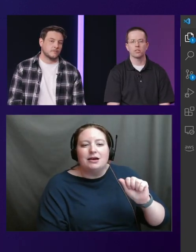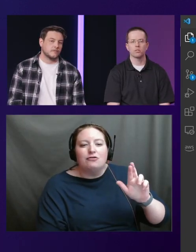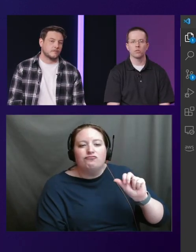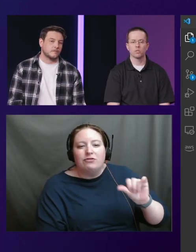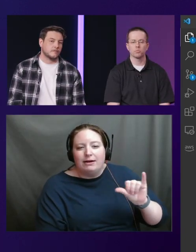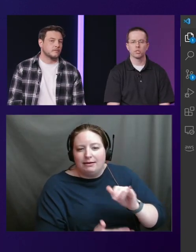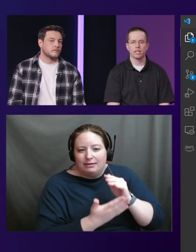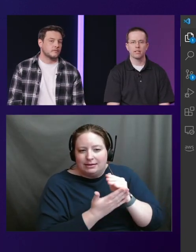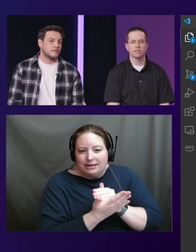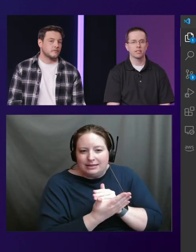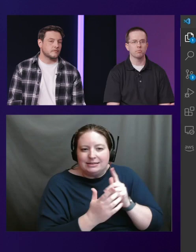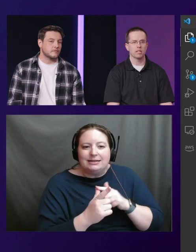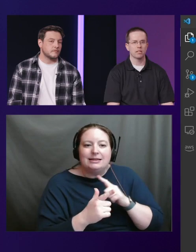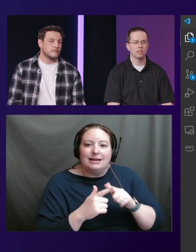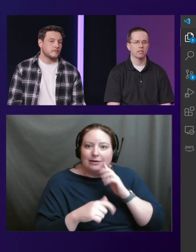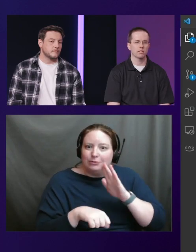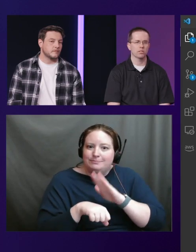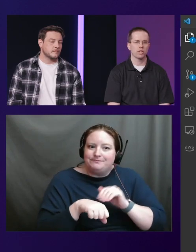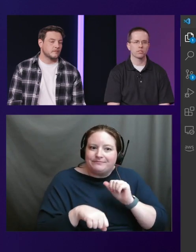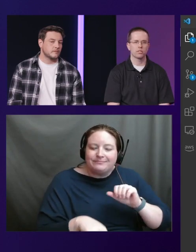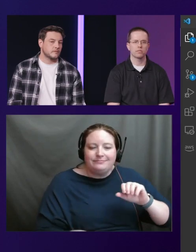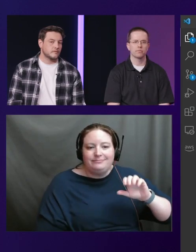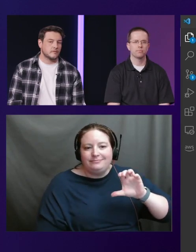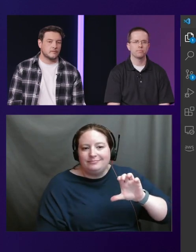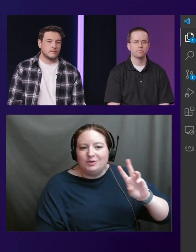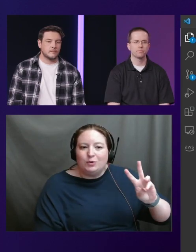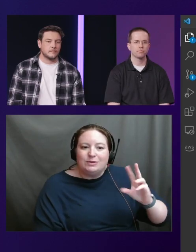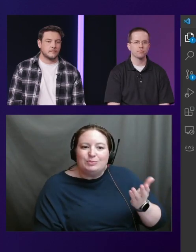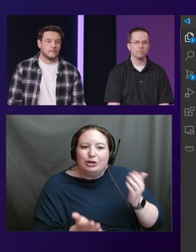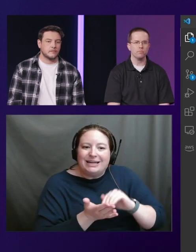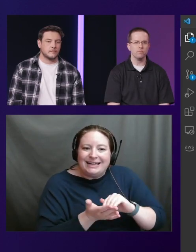going to queue Code Whisperer again to give me a suggestion.